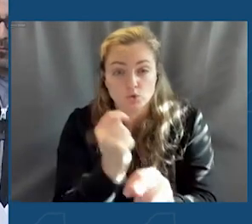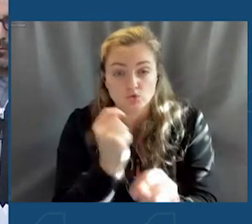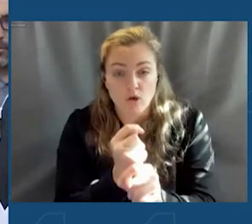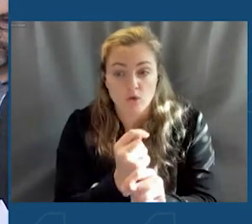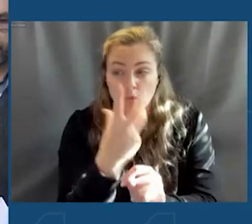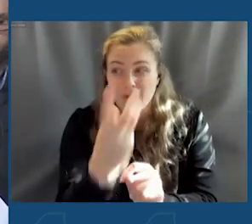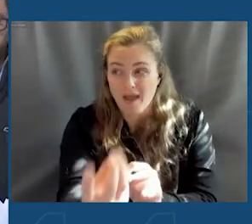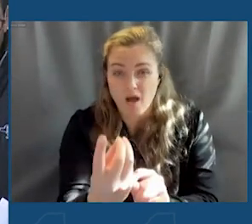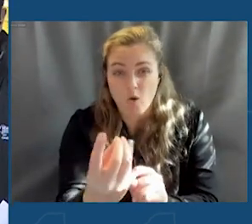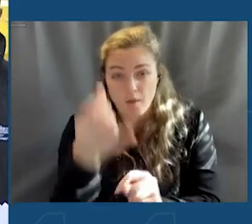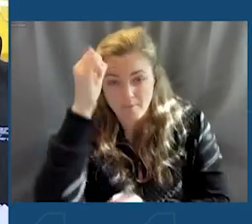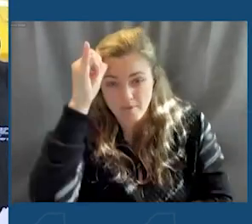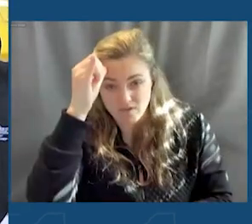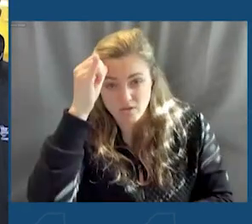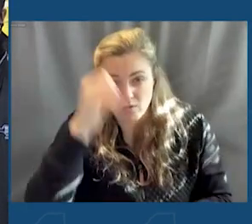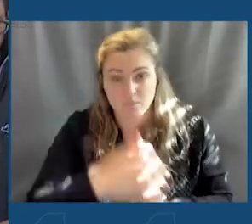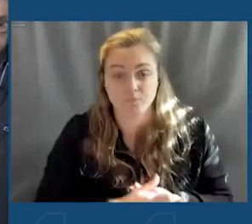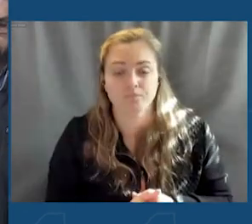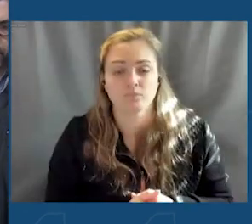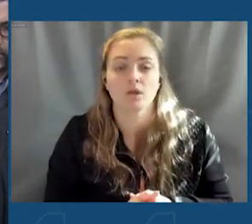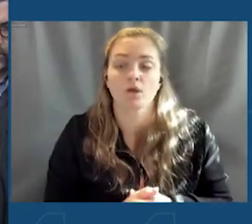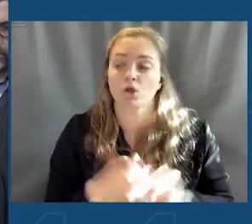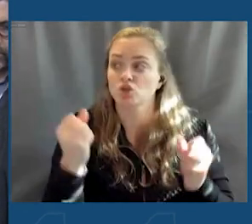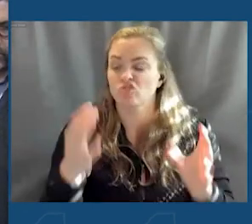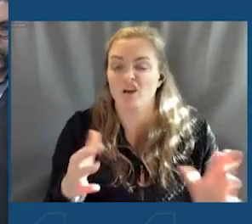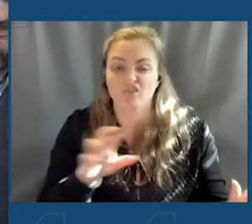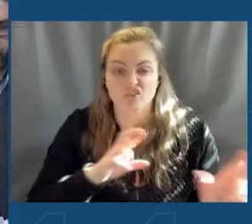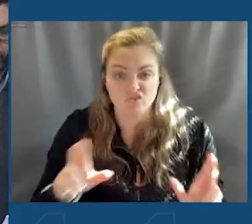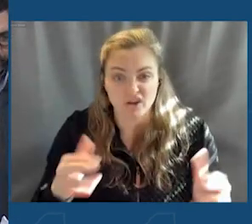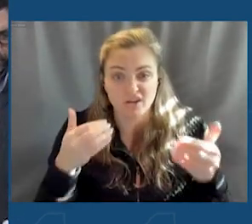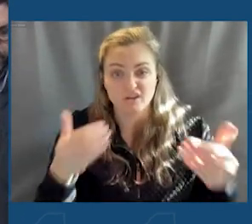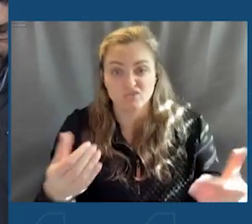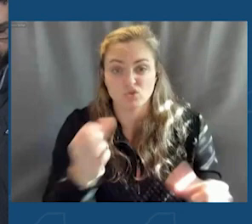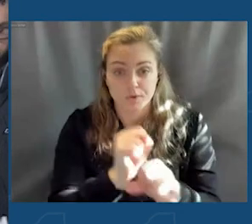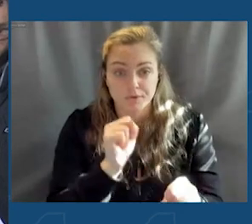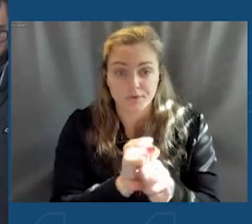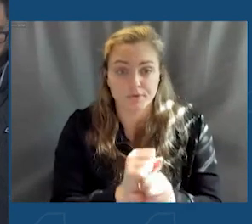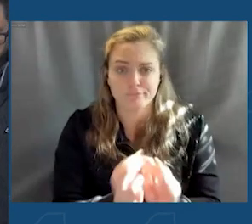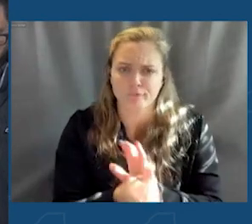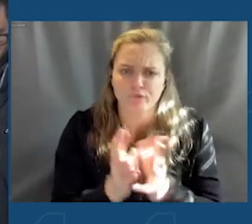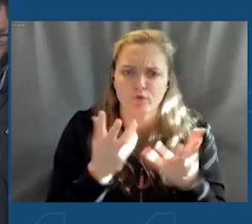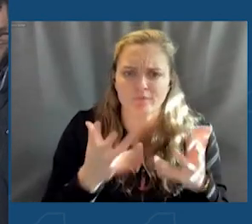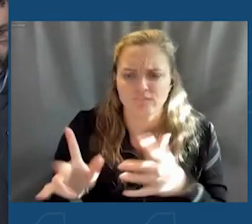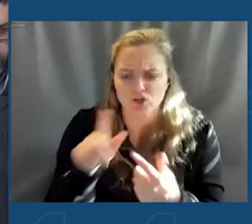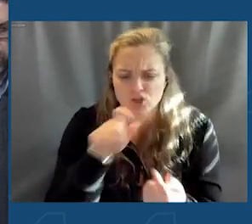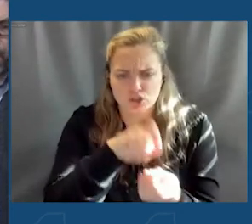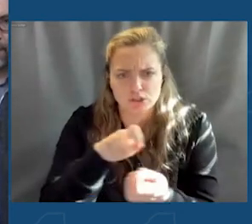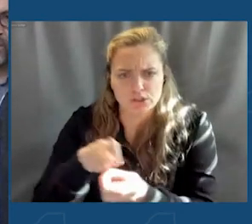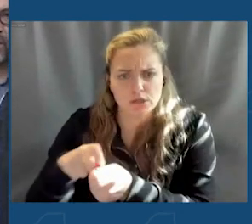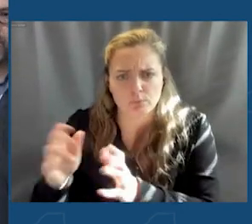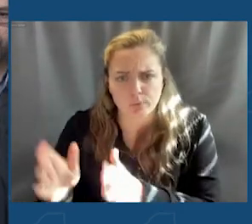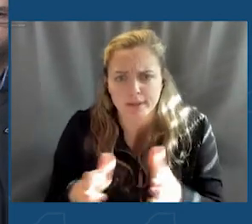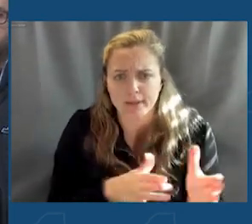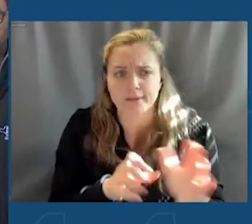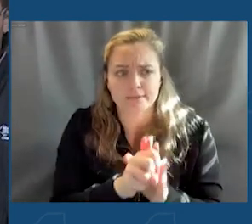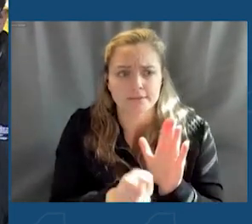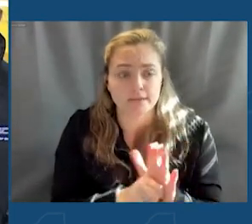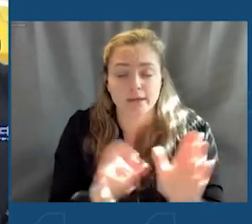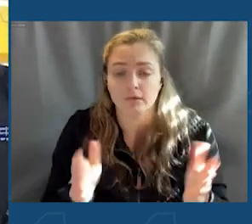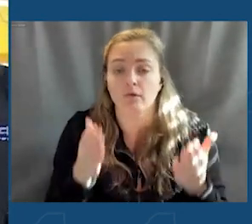Our drivers are ready to go. We have reviewed every detail. The state has